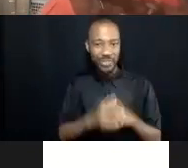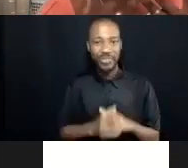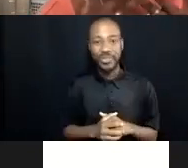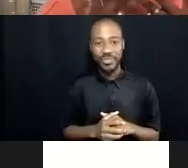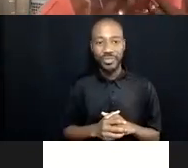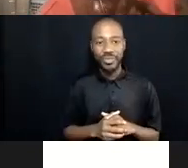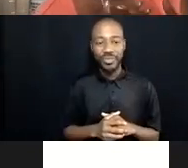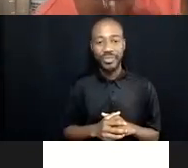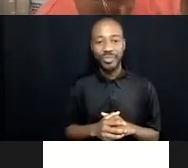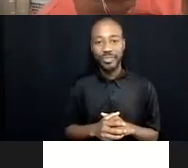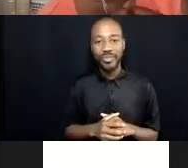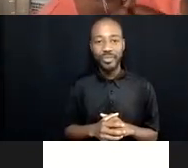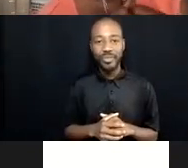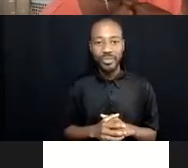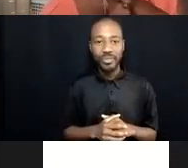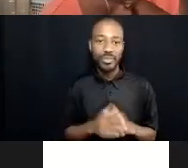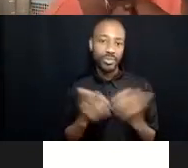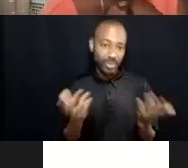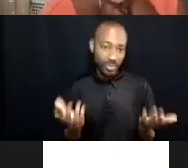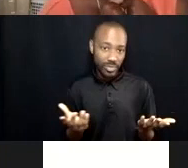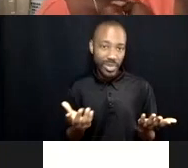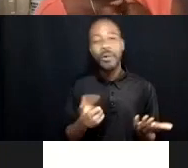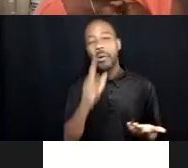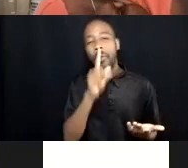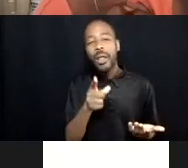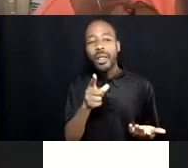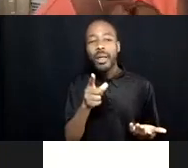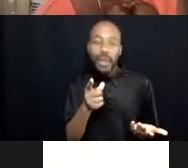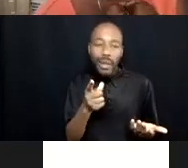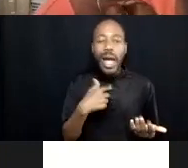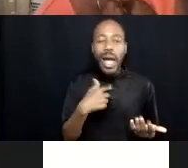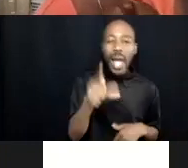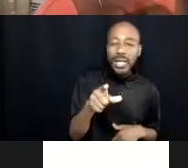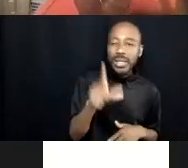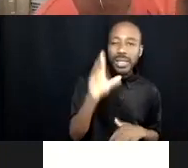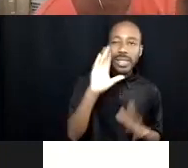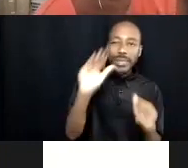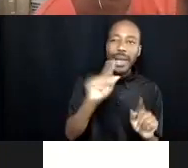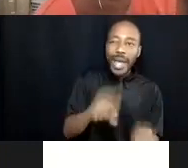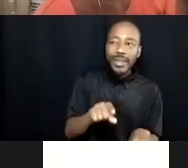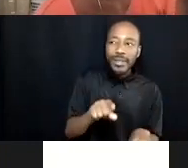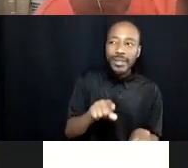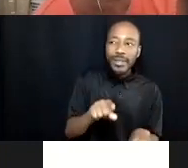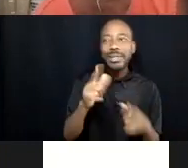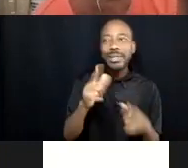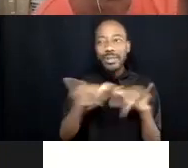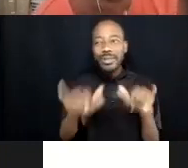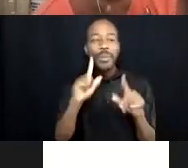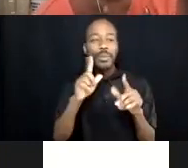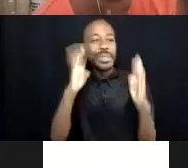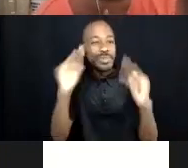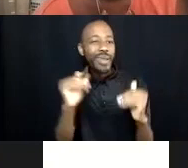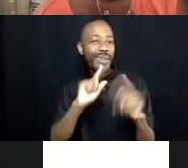so a rhetorical, but also not rhetorical question that I have is like, when the ecosystem relies on domination